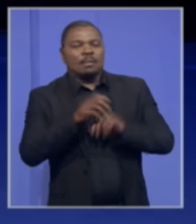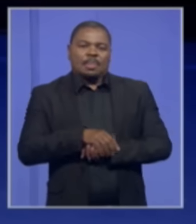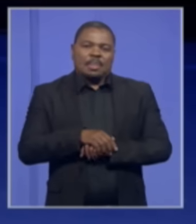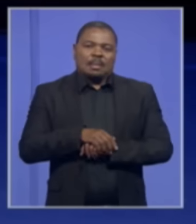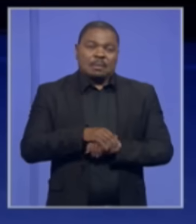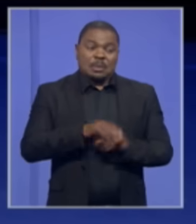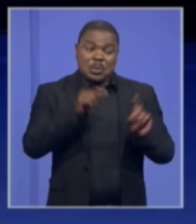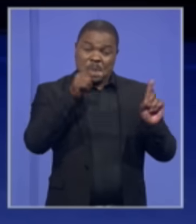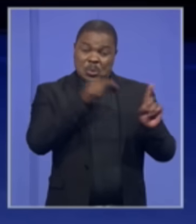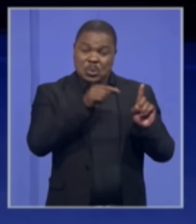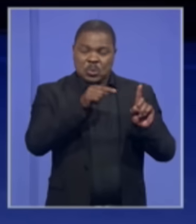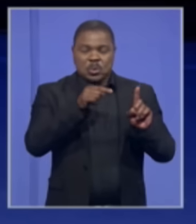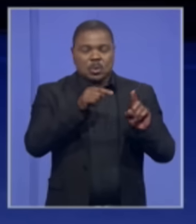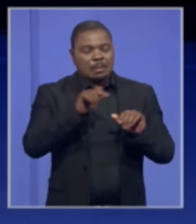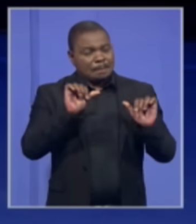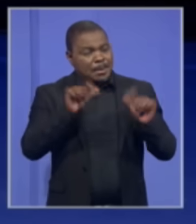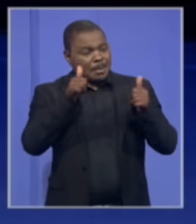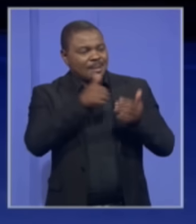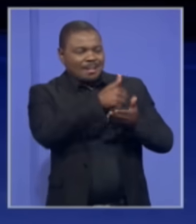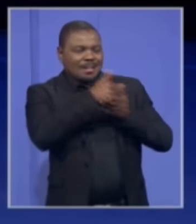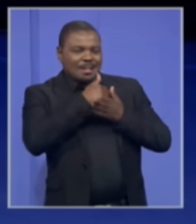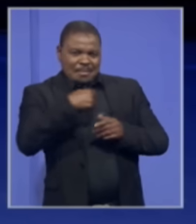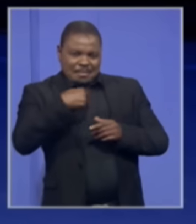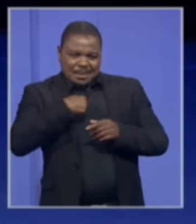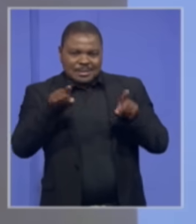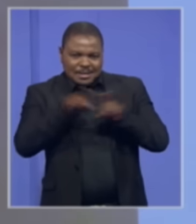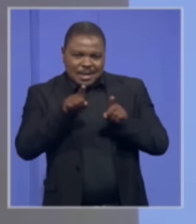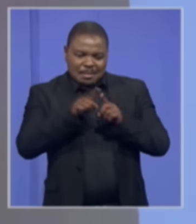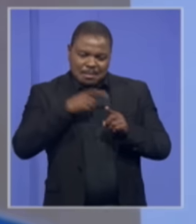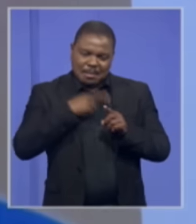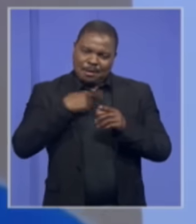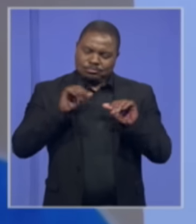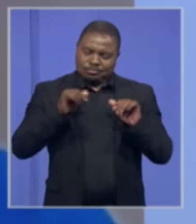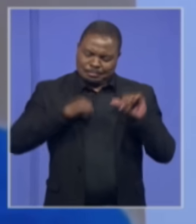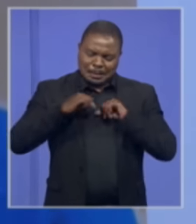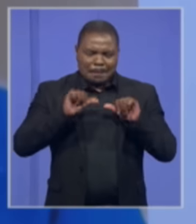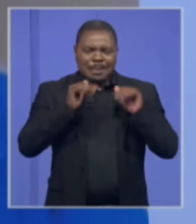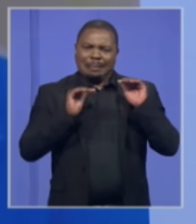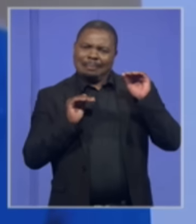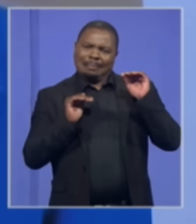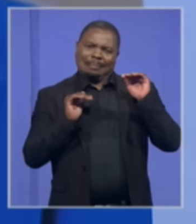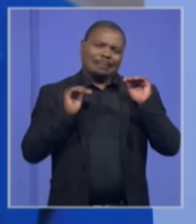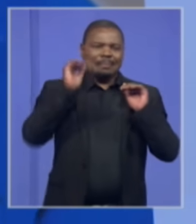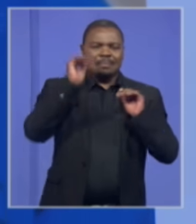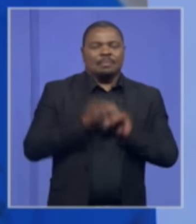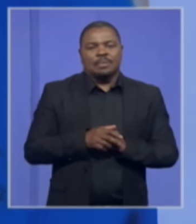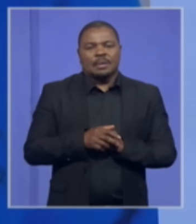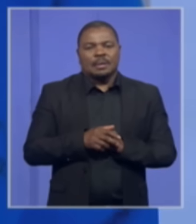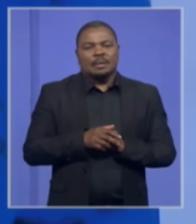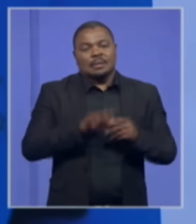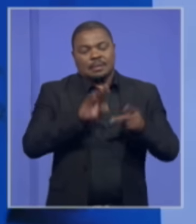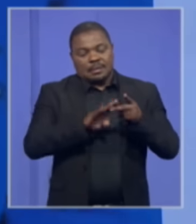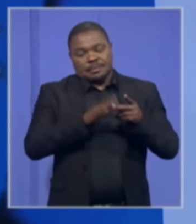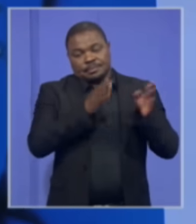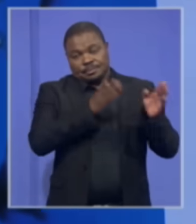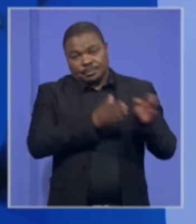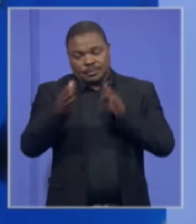His brilliance catapulted my career into unimaginable heights. Ka ho le leng tshebeletso ya sehopotso ya morwetsana ya dilemo